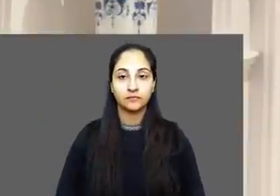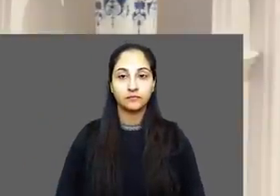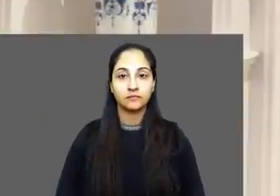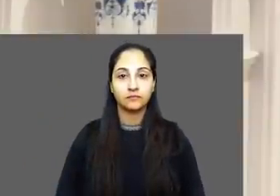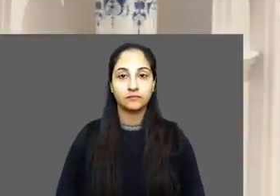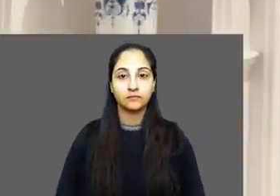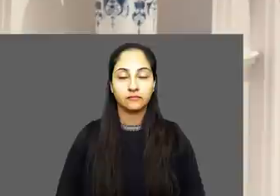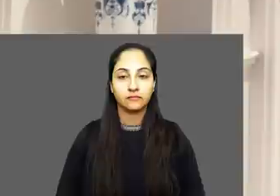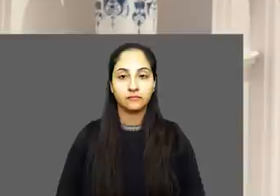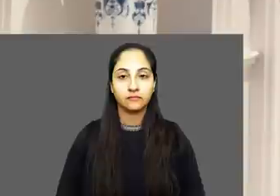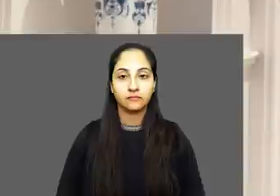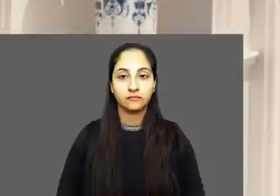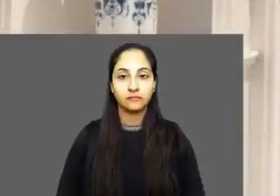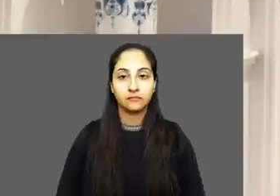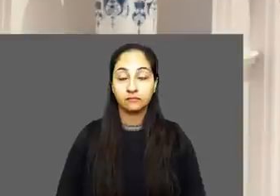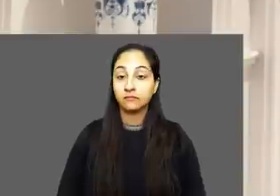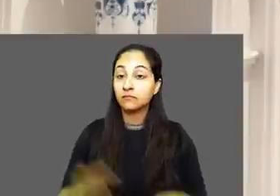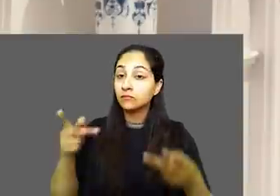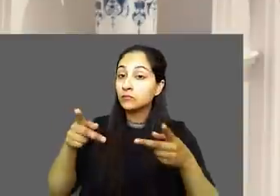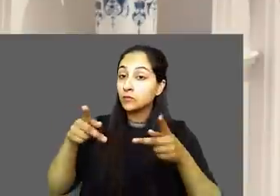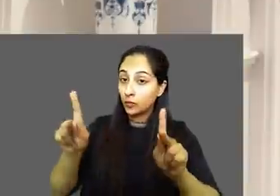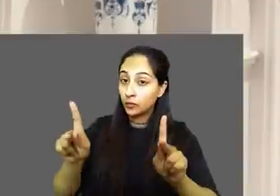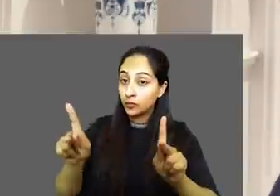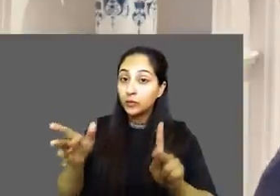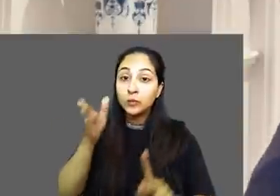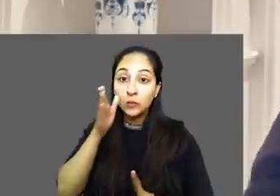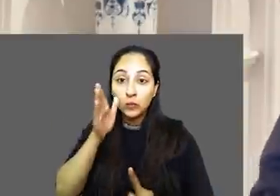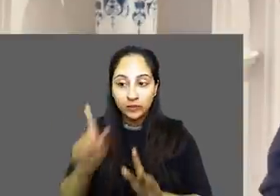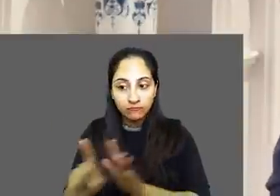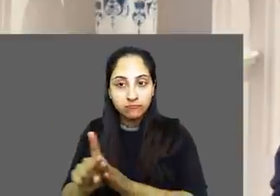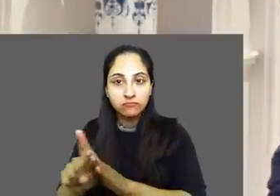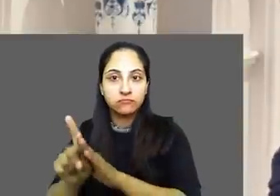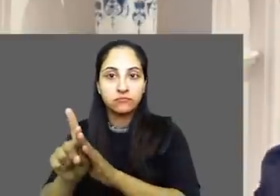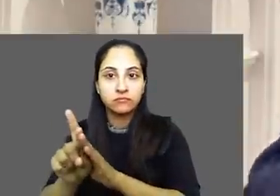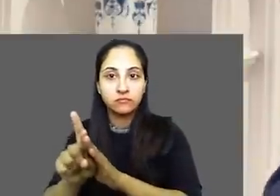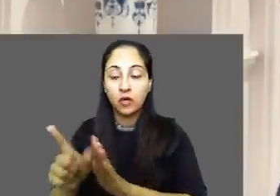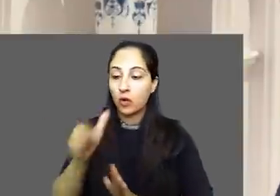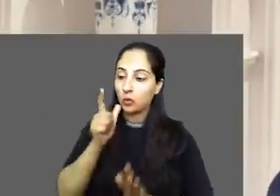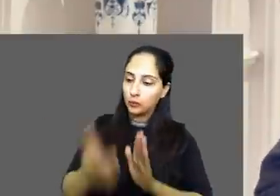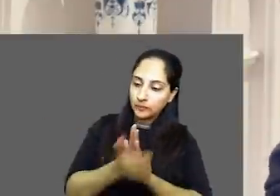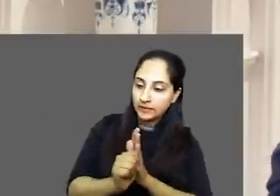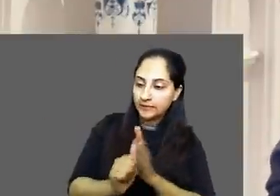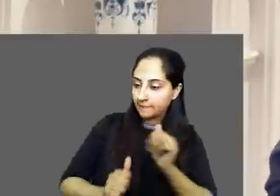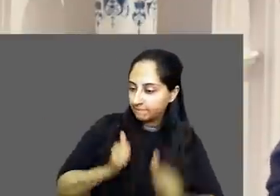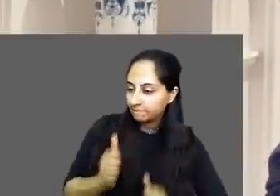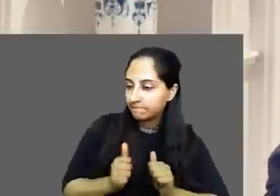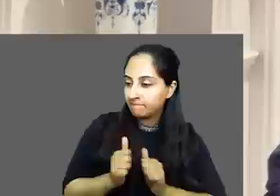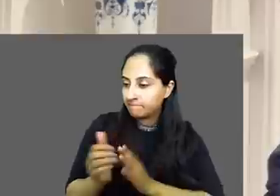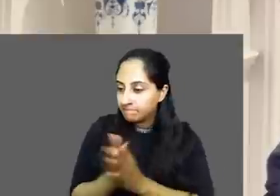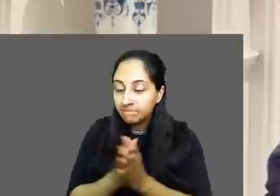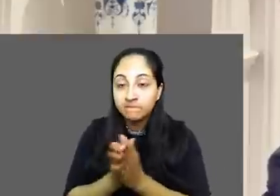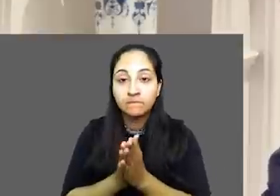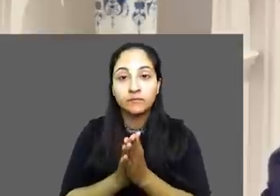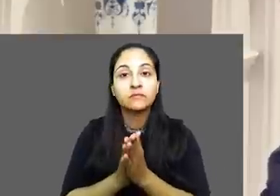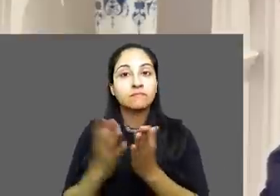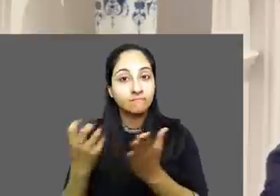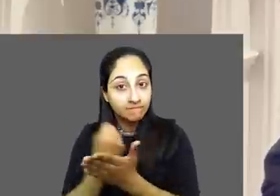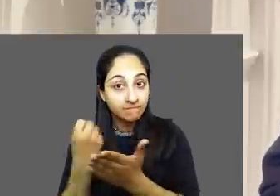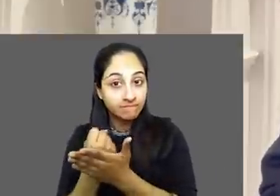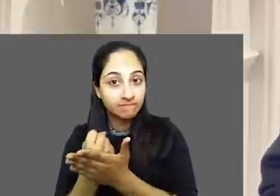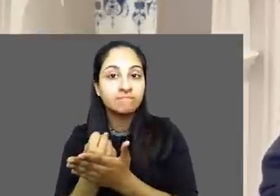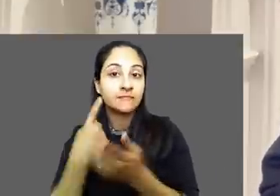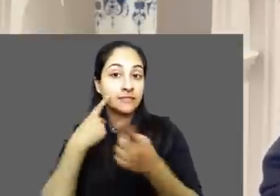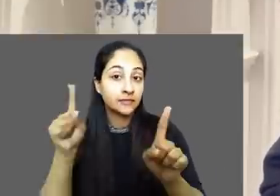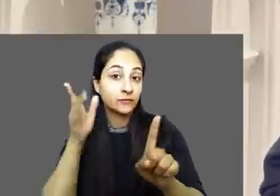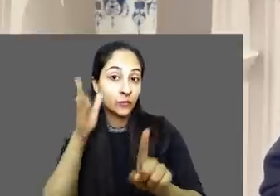families. We need to position our children in the best way possible, and we need to be anticipatory. I think that's the mindset that's required